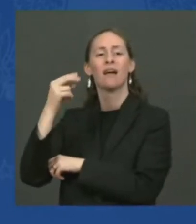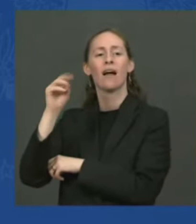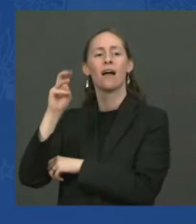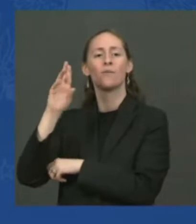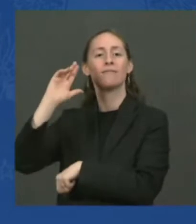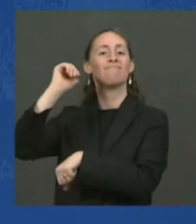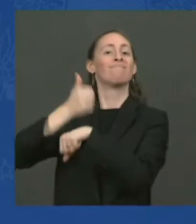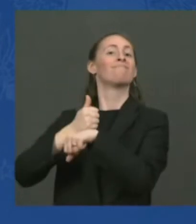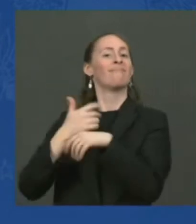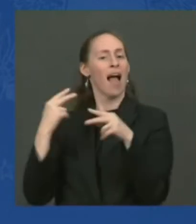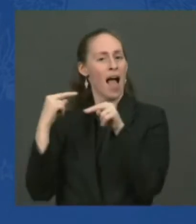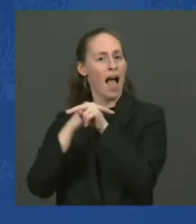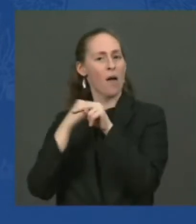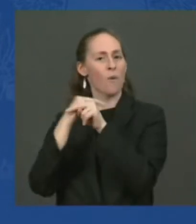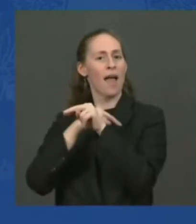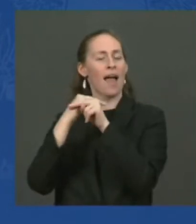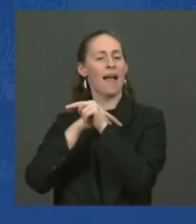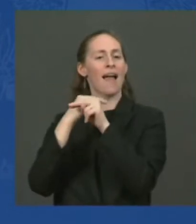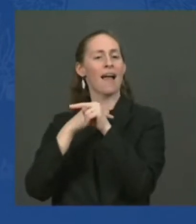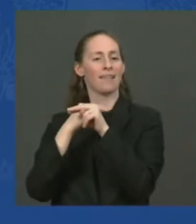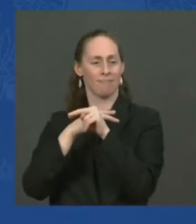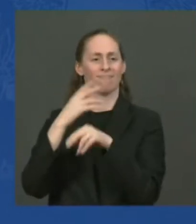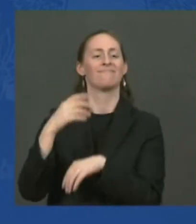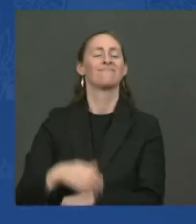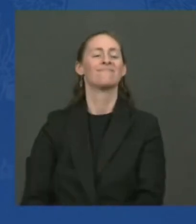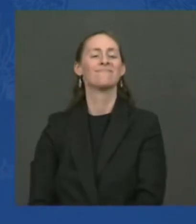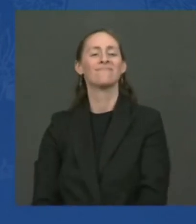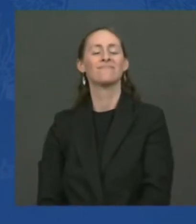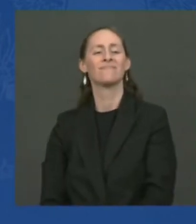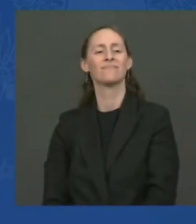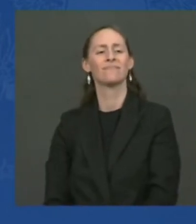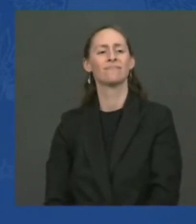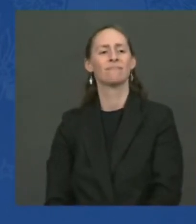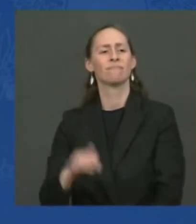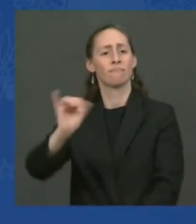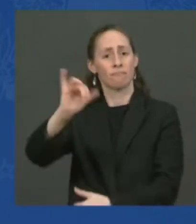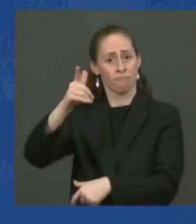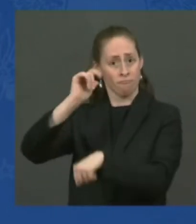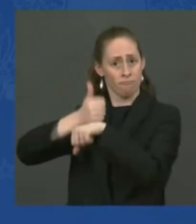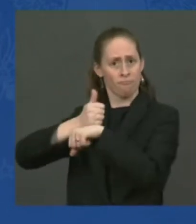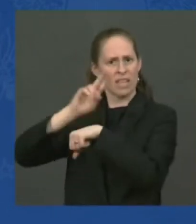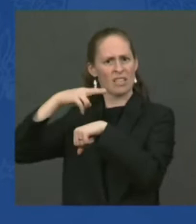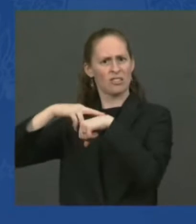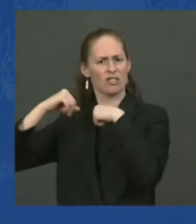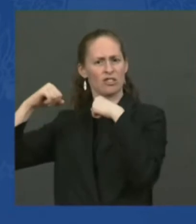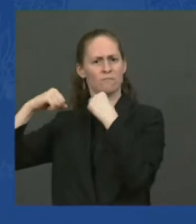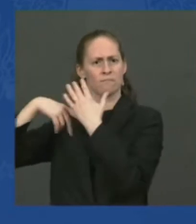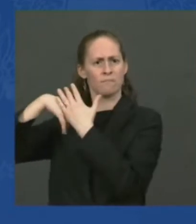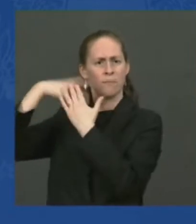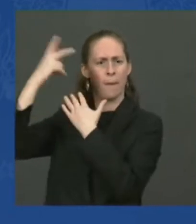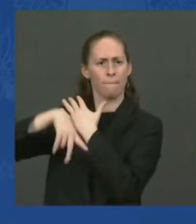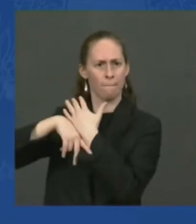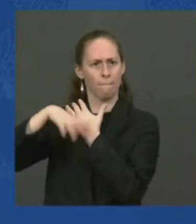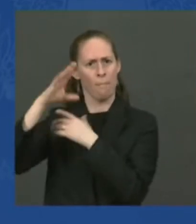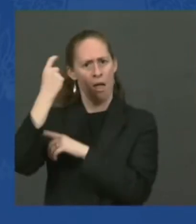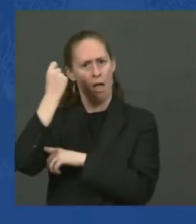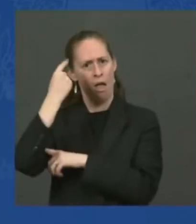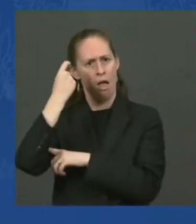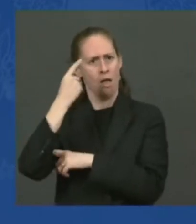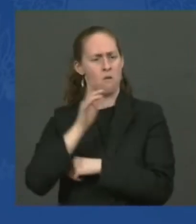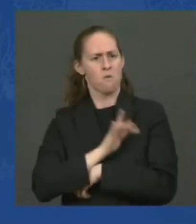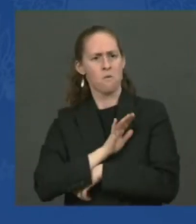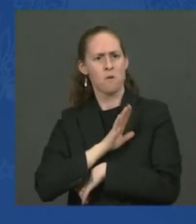System, initially a national security initiative, but significantly connecting America for commerce